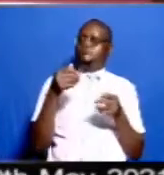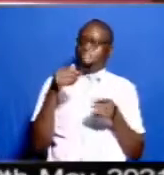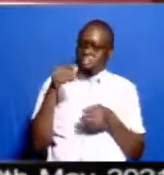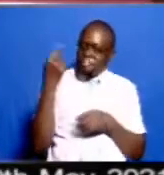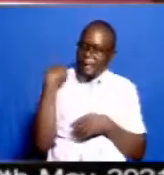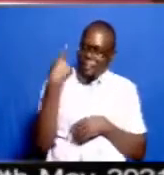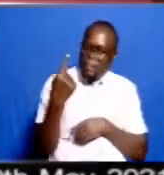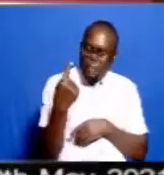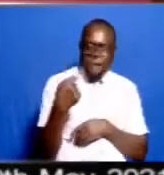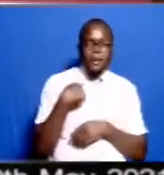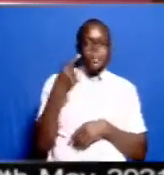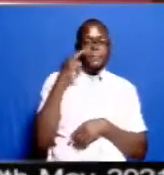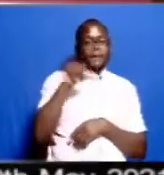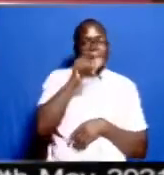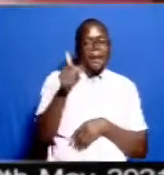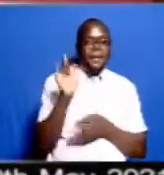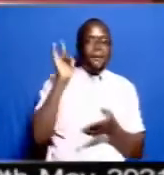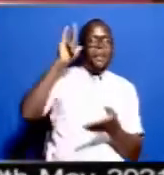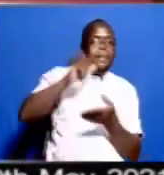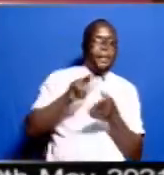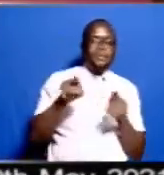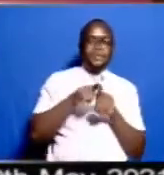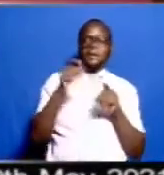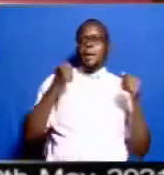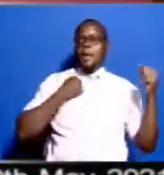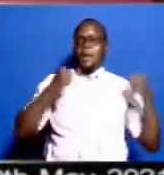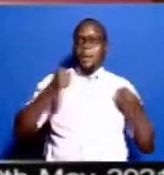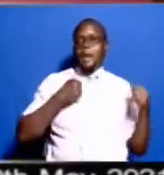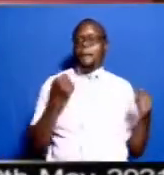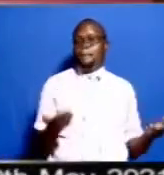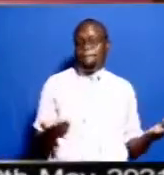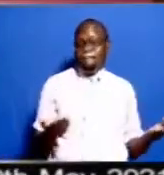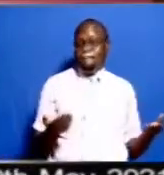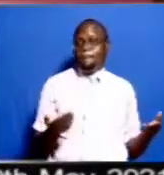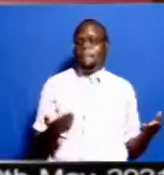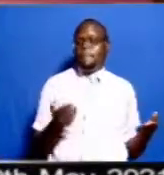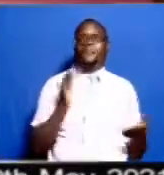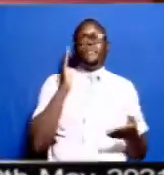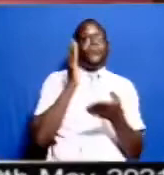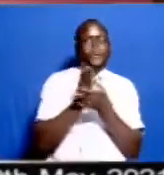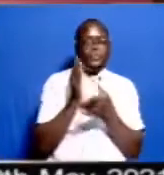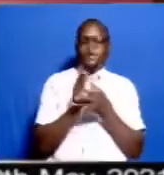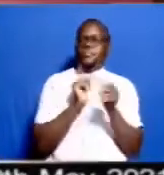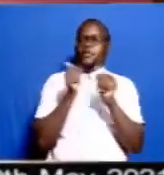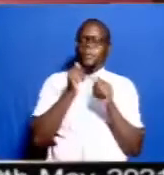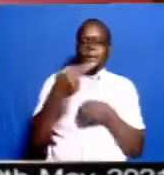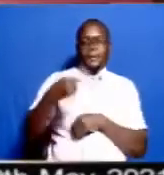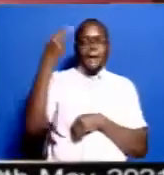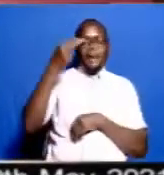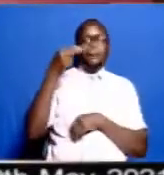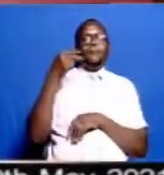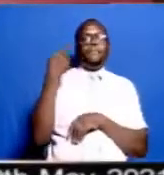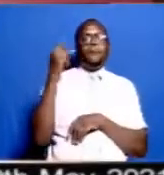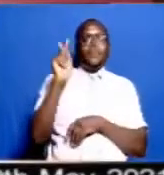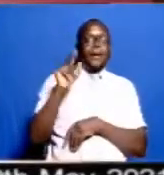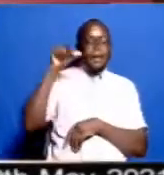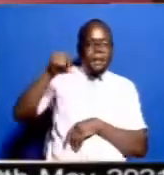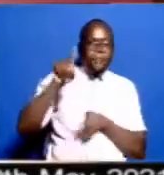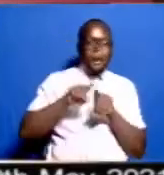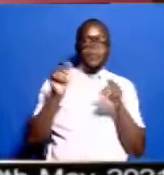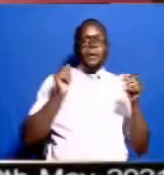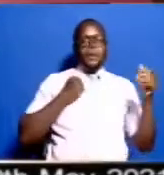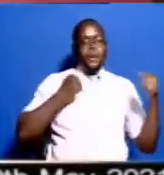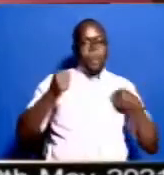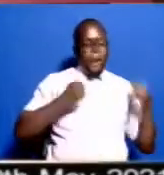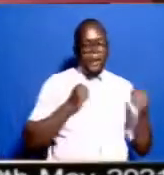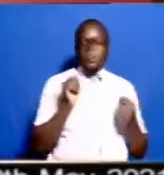airline, we've seen other airlines come up like Rwanda Air. And that actually posed competition for our airline. But we know that if